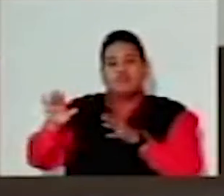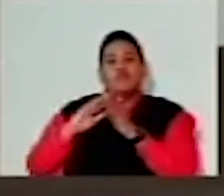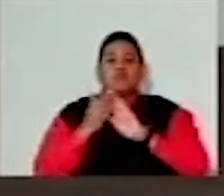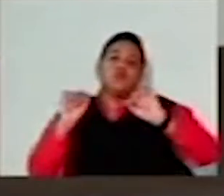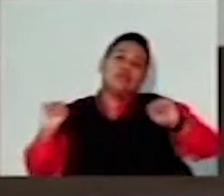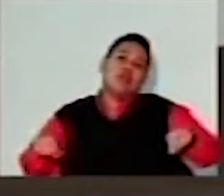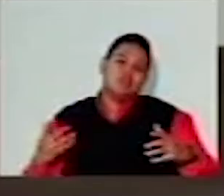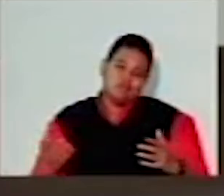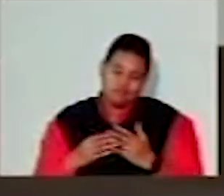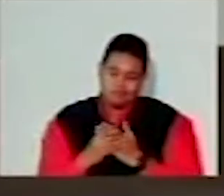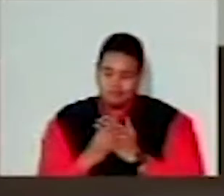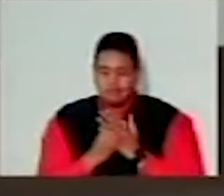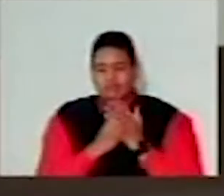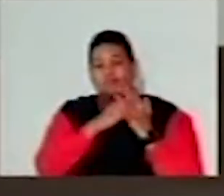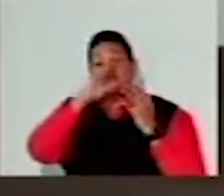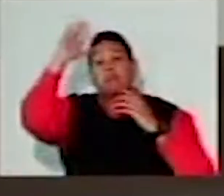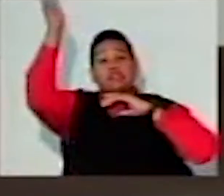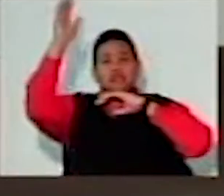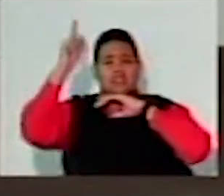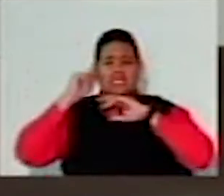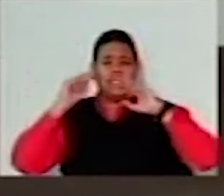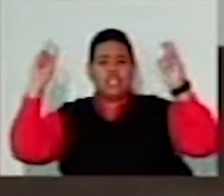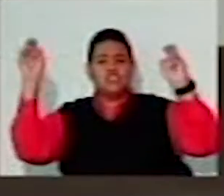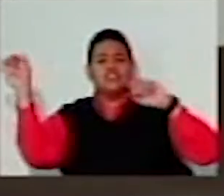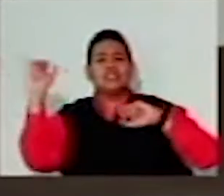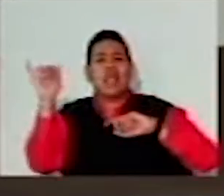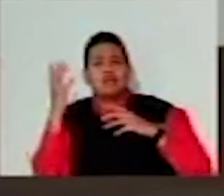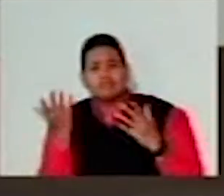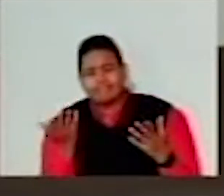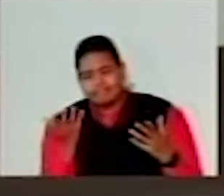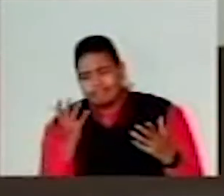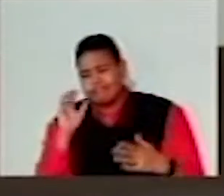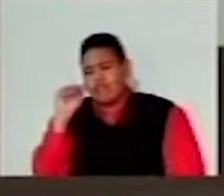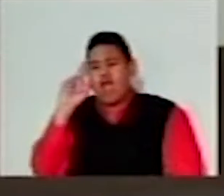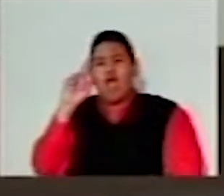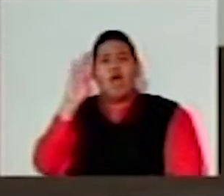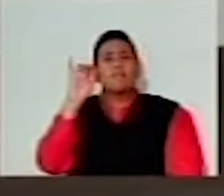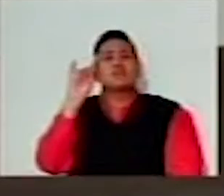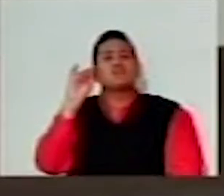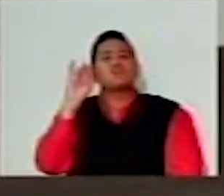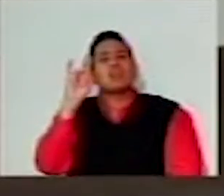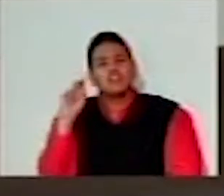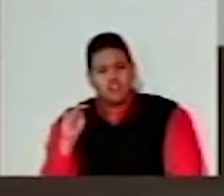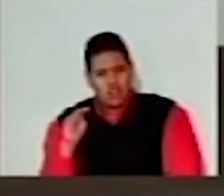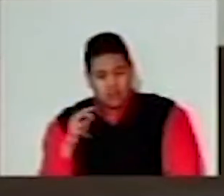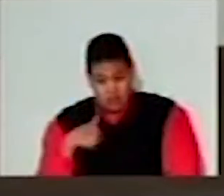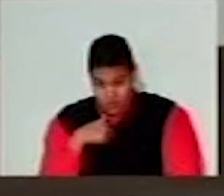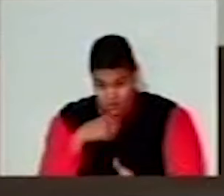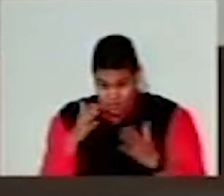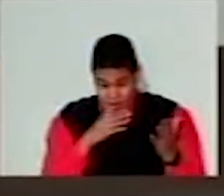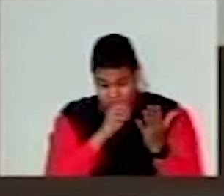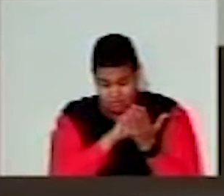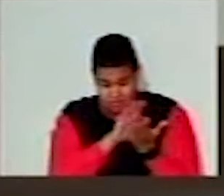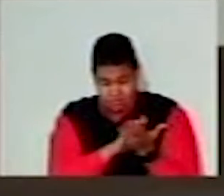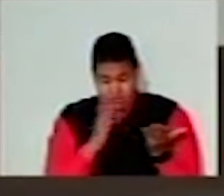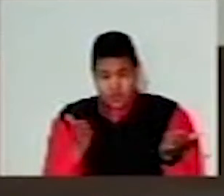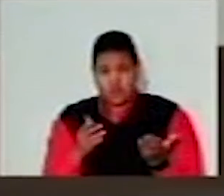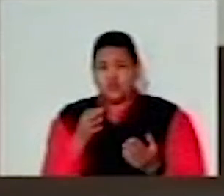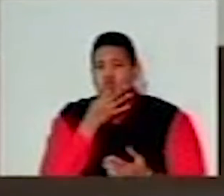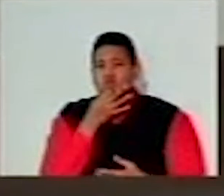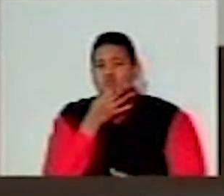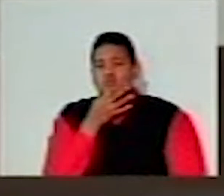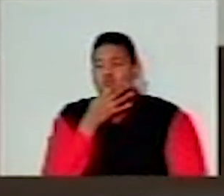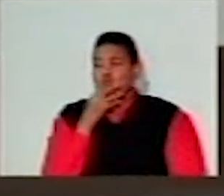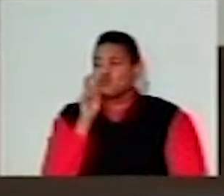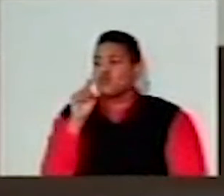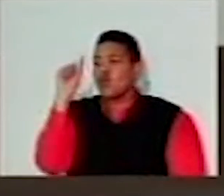community. Mr. Speaker, matters such as arbitration. We intend to lay in Parliament soon, it should go